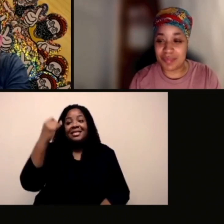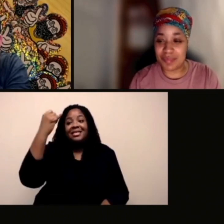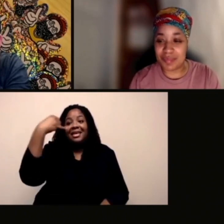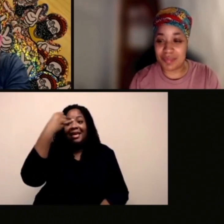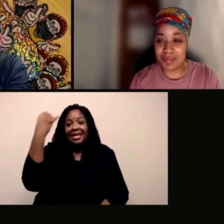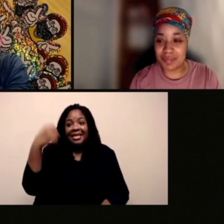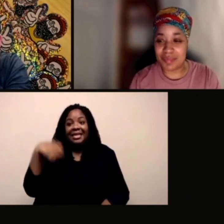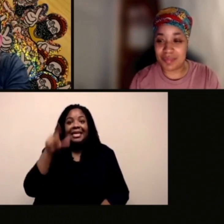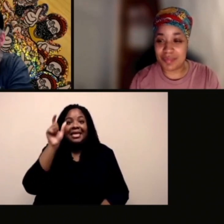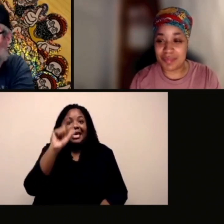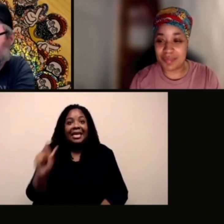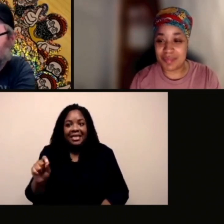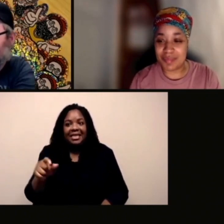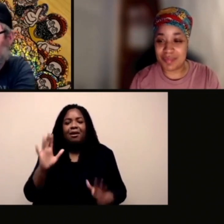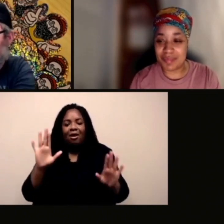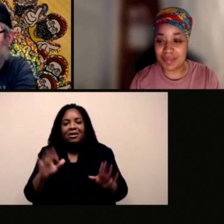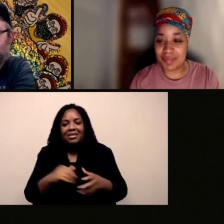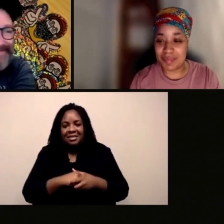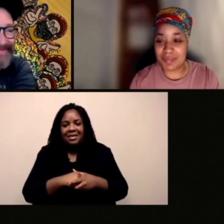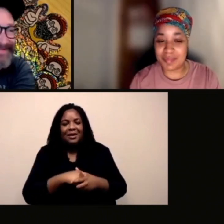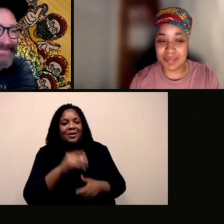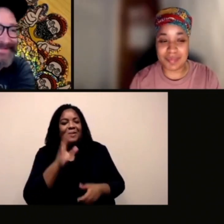Oh, hey, Vicky.